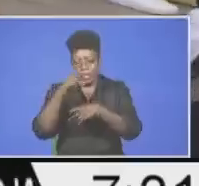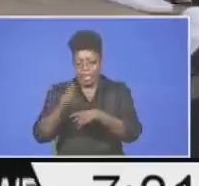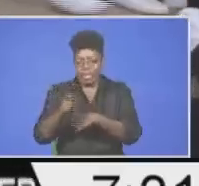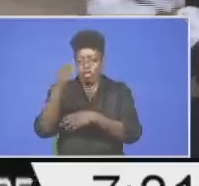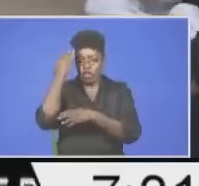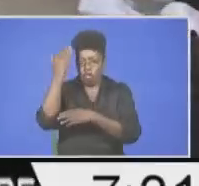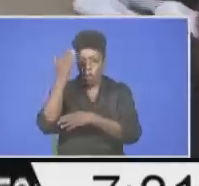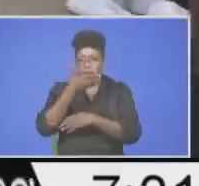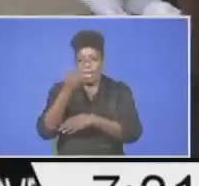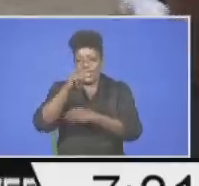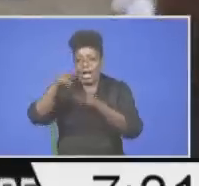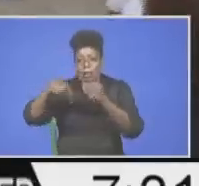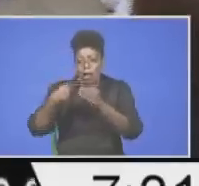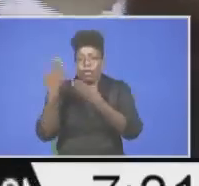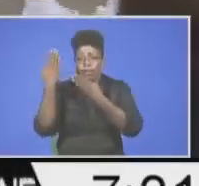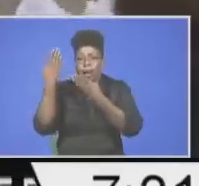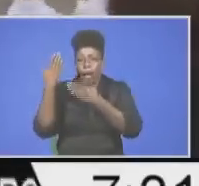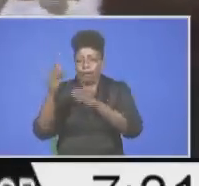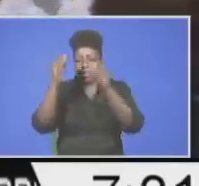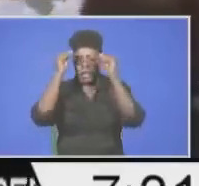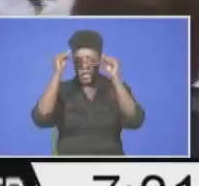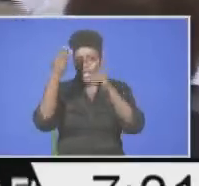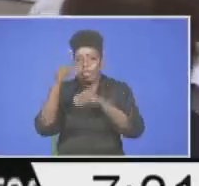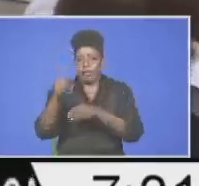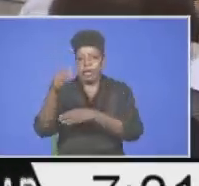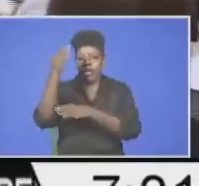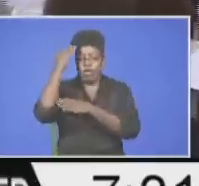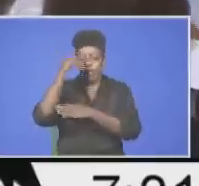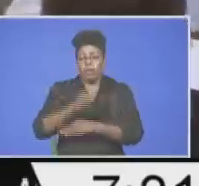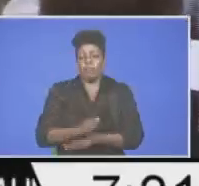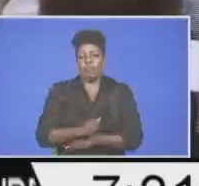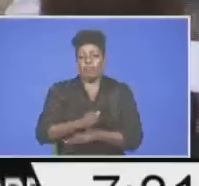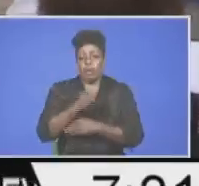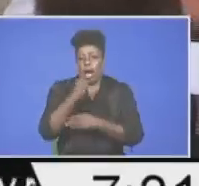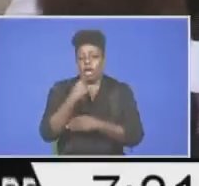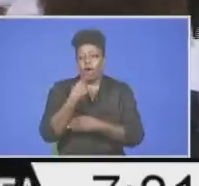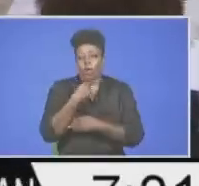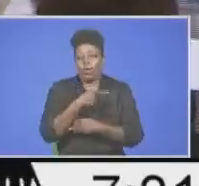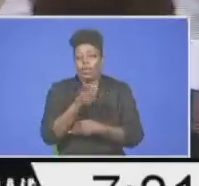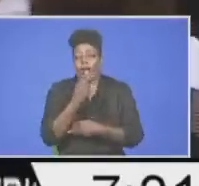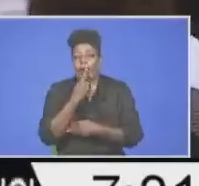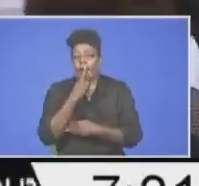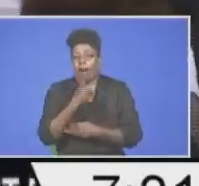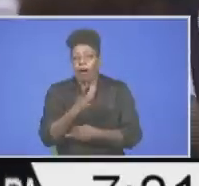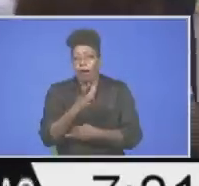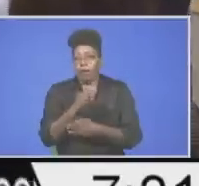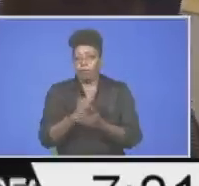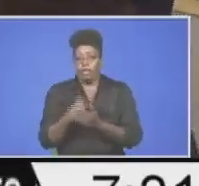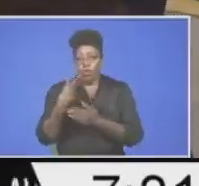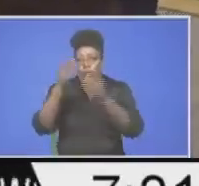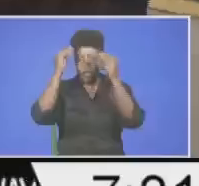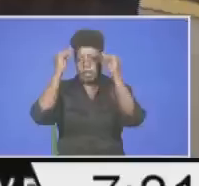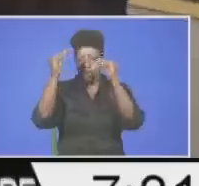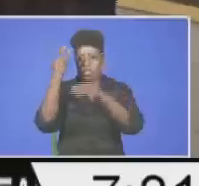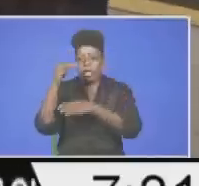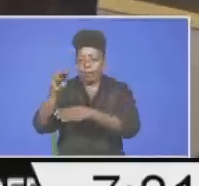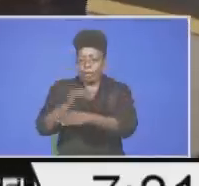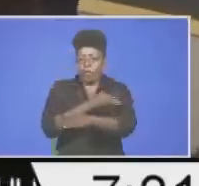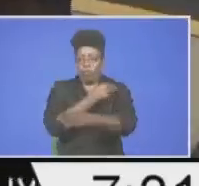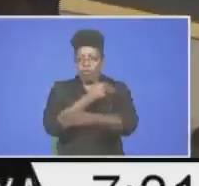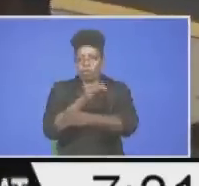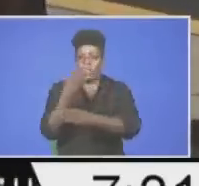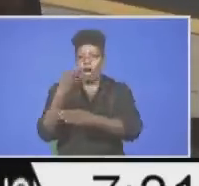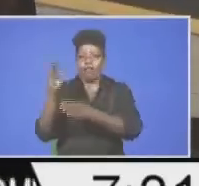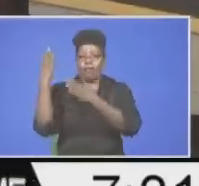of the basic information on the Bahamas. We teach them that they need to be proud of who they are. You know, we teach them the music of